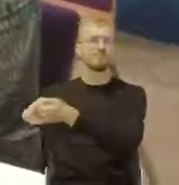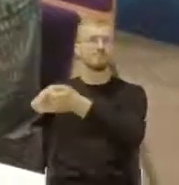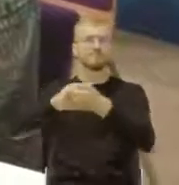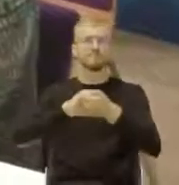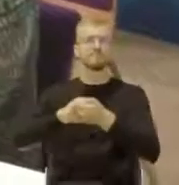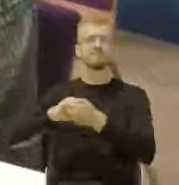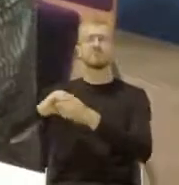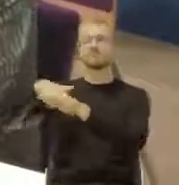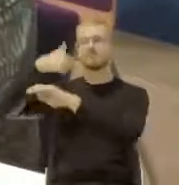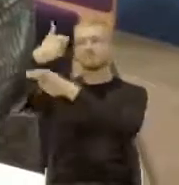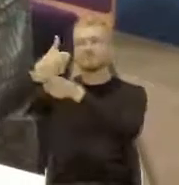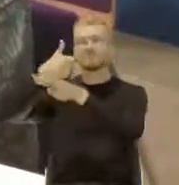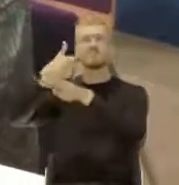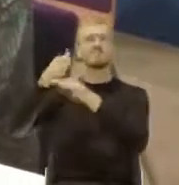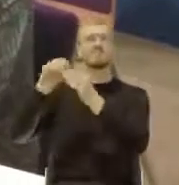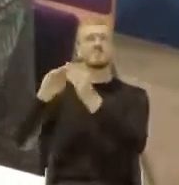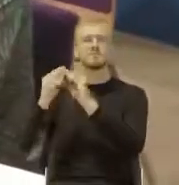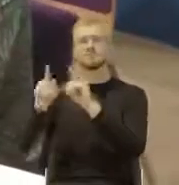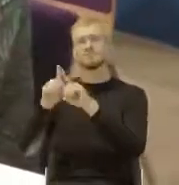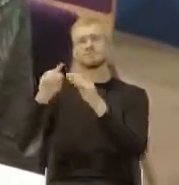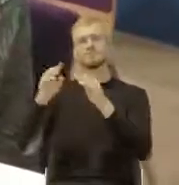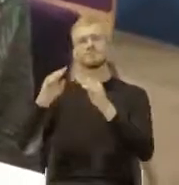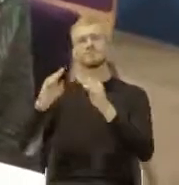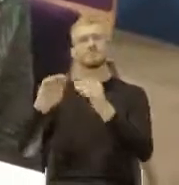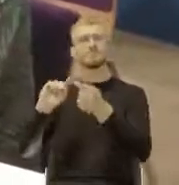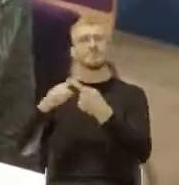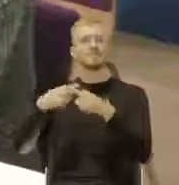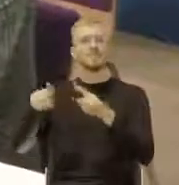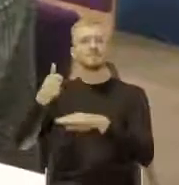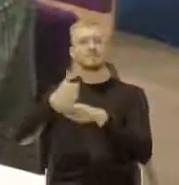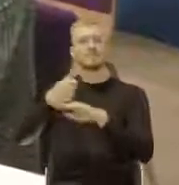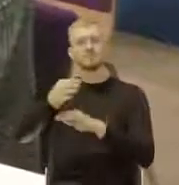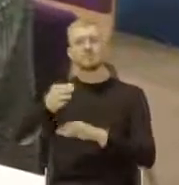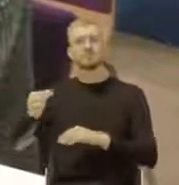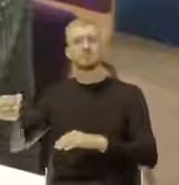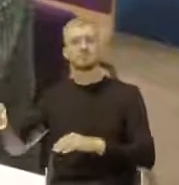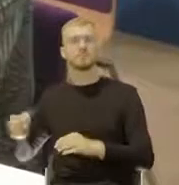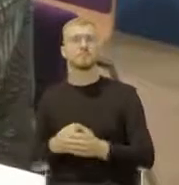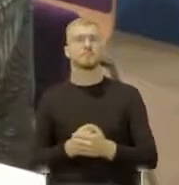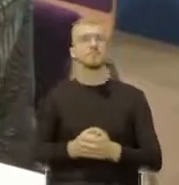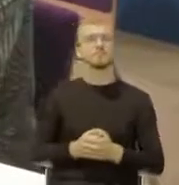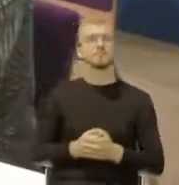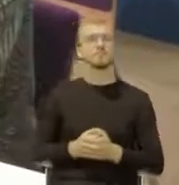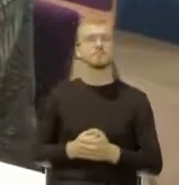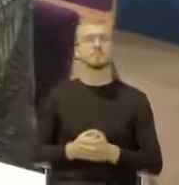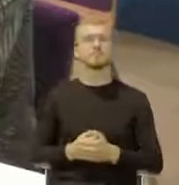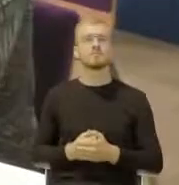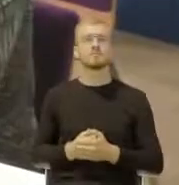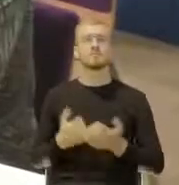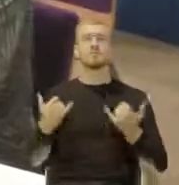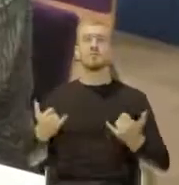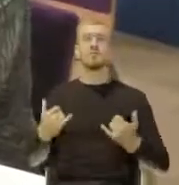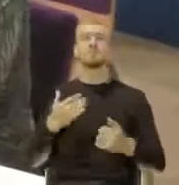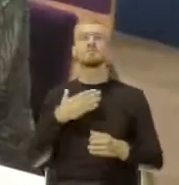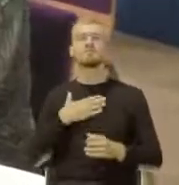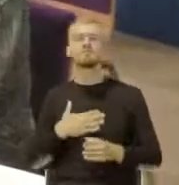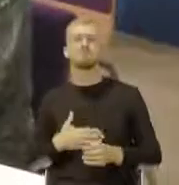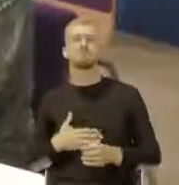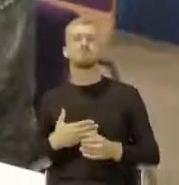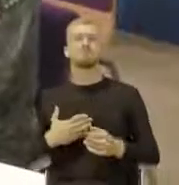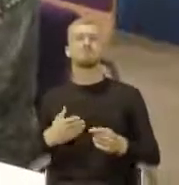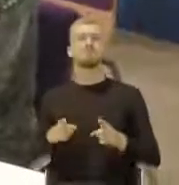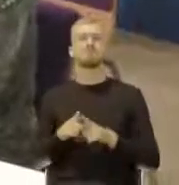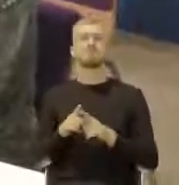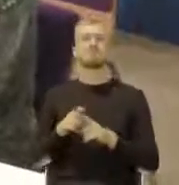ways. I'd like to invite Mayor Emmanuel Del Rajo, Mayor of Kilimani and the Regional Executive Committee Member for ICLEI